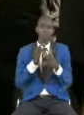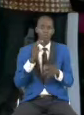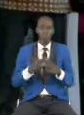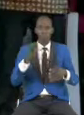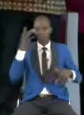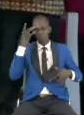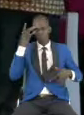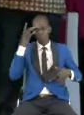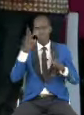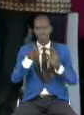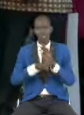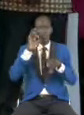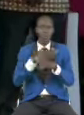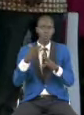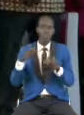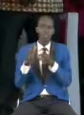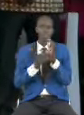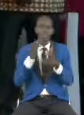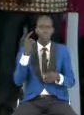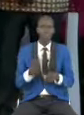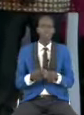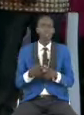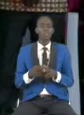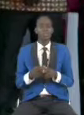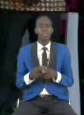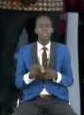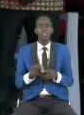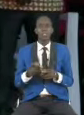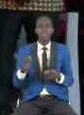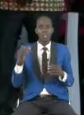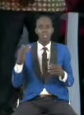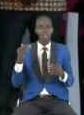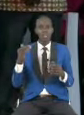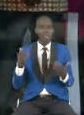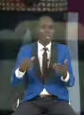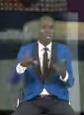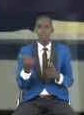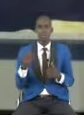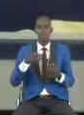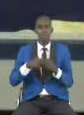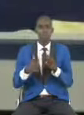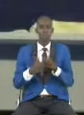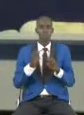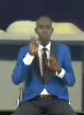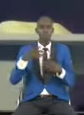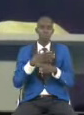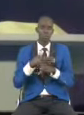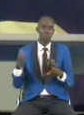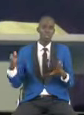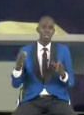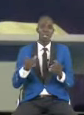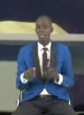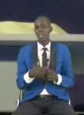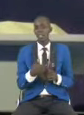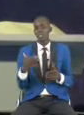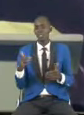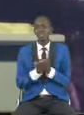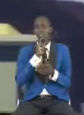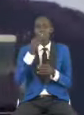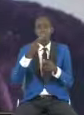away. Health problem will vanish away. Anything that is called disease